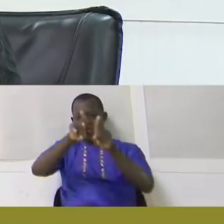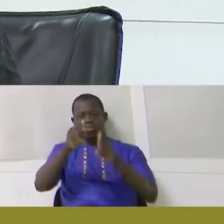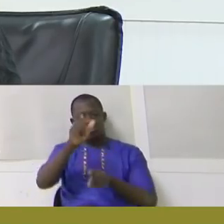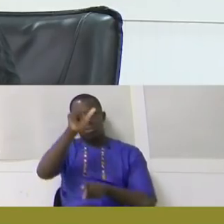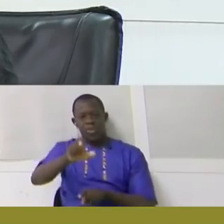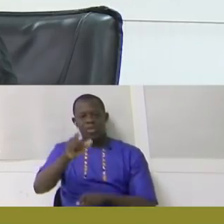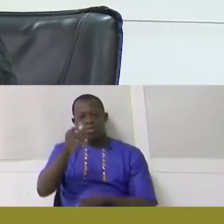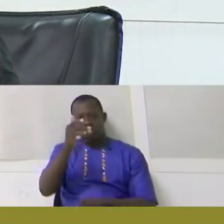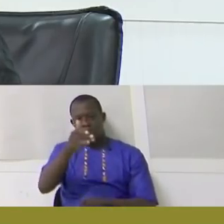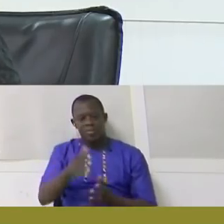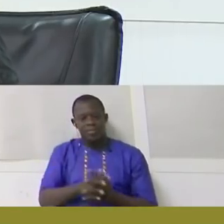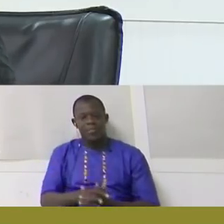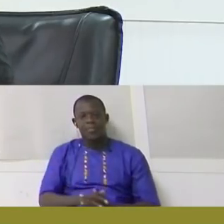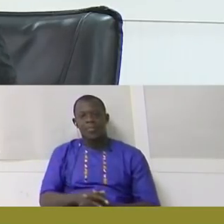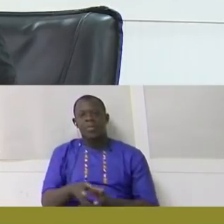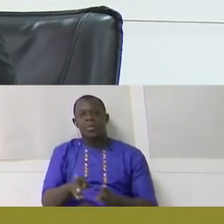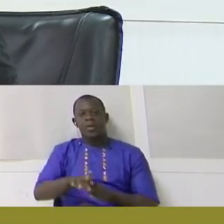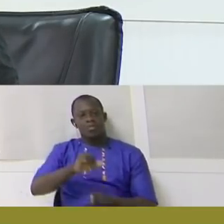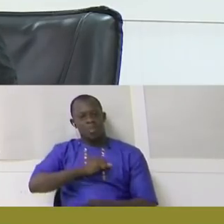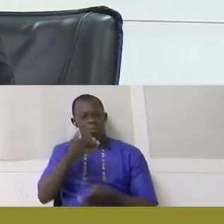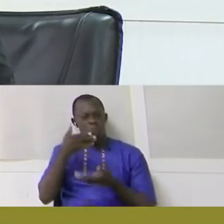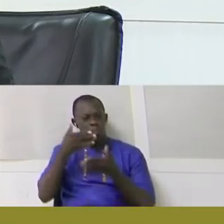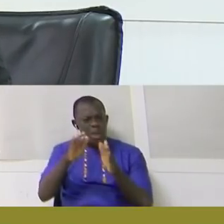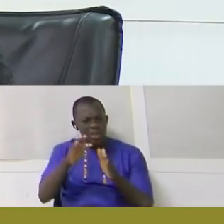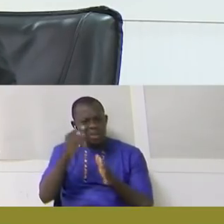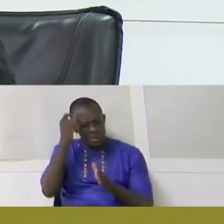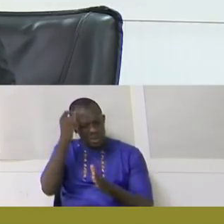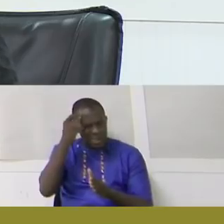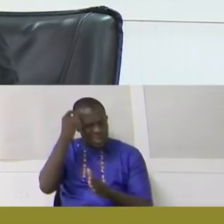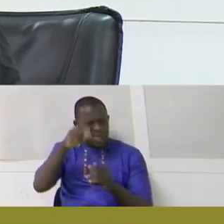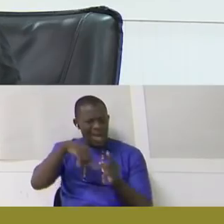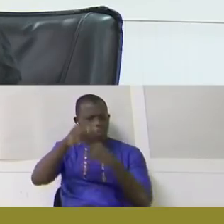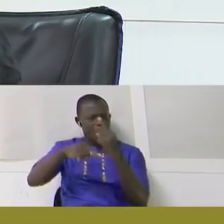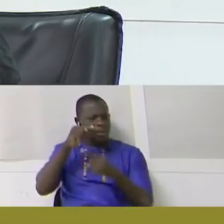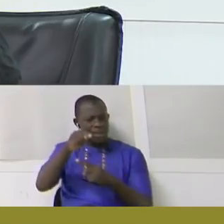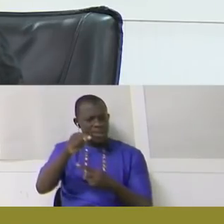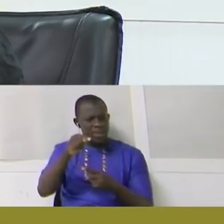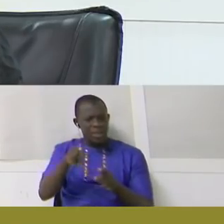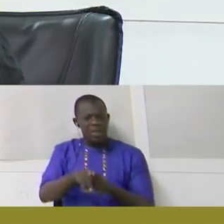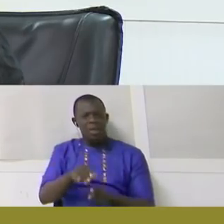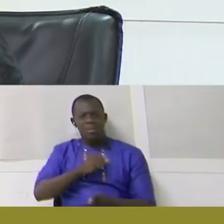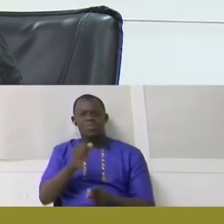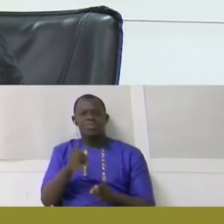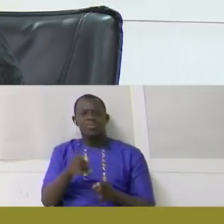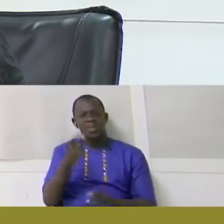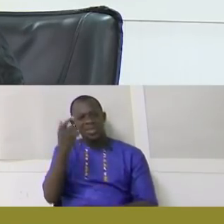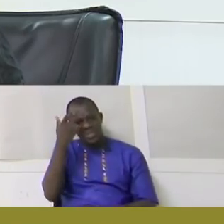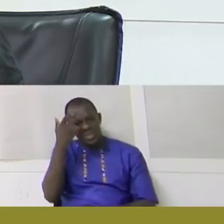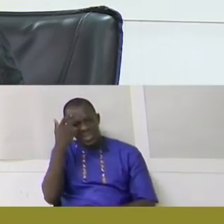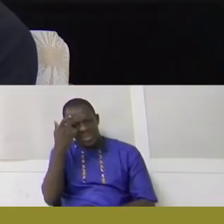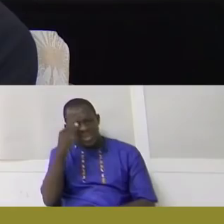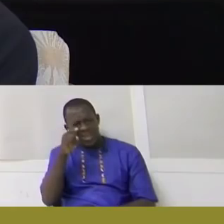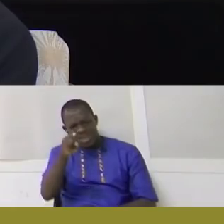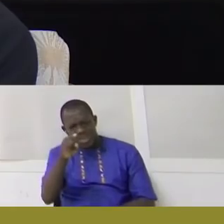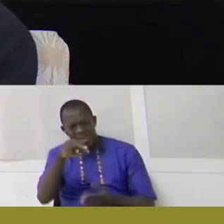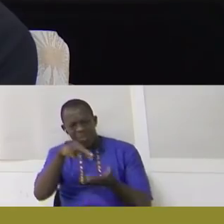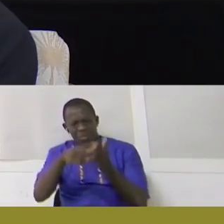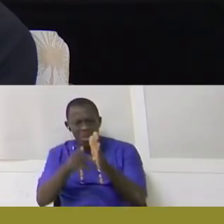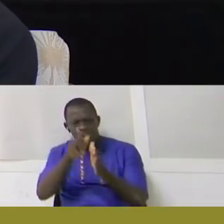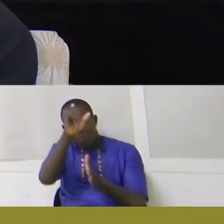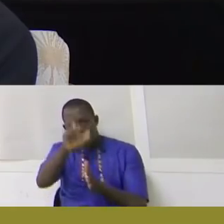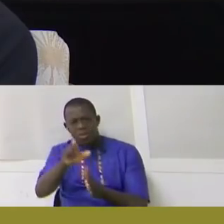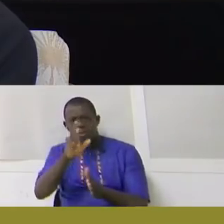I will deal with her. So man si suma halat. So in my own mind. Ma add one-on-one, ma mane lide link la.